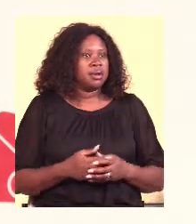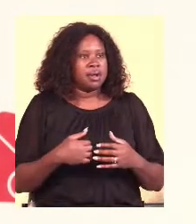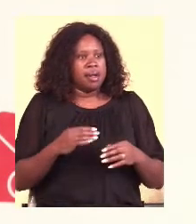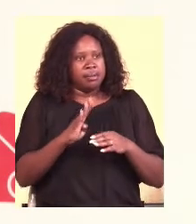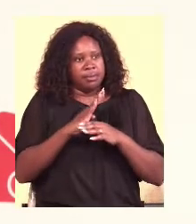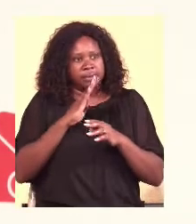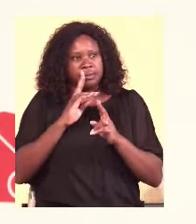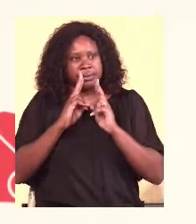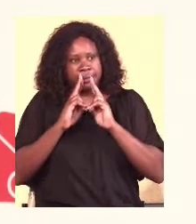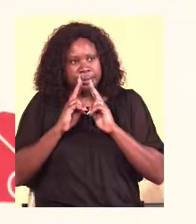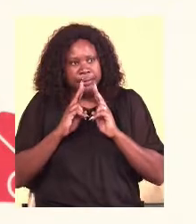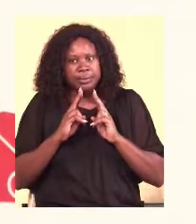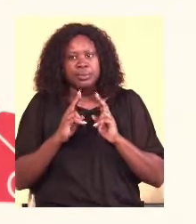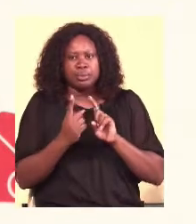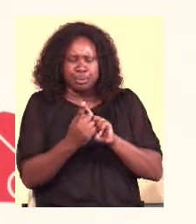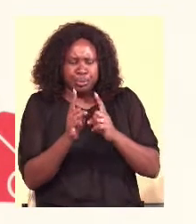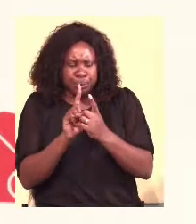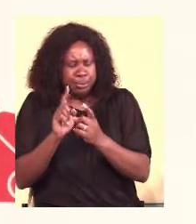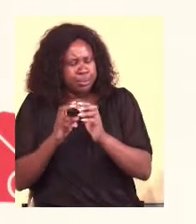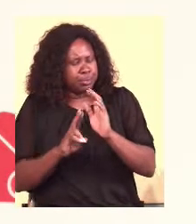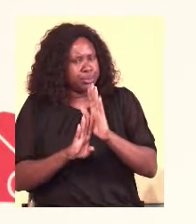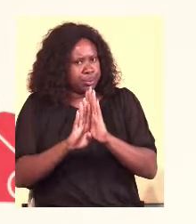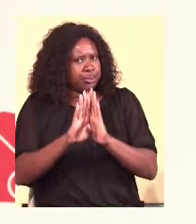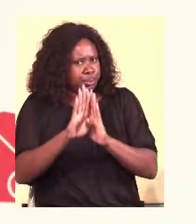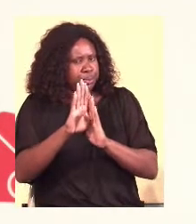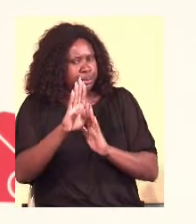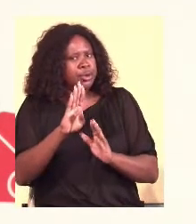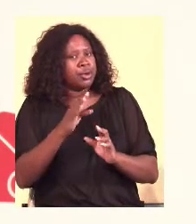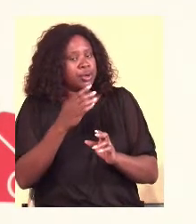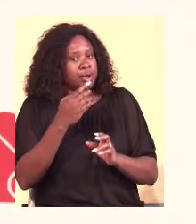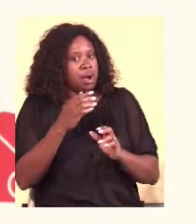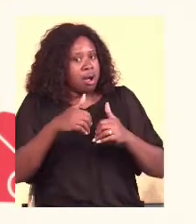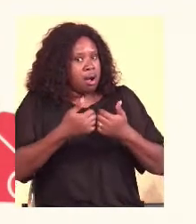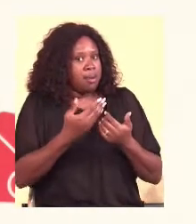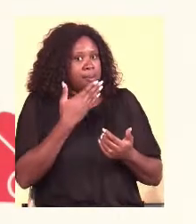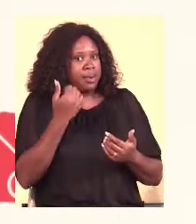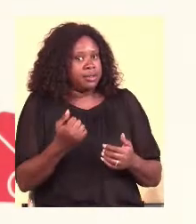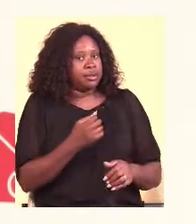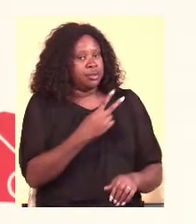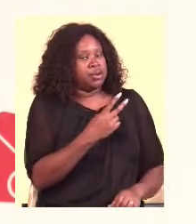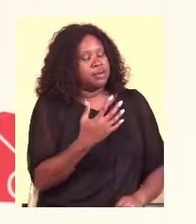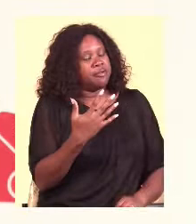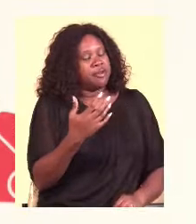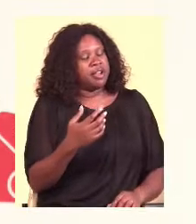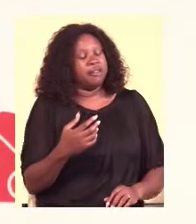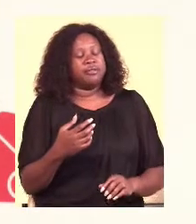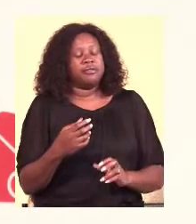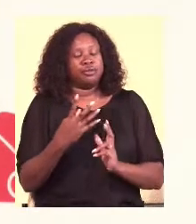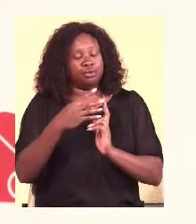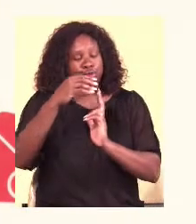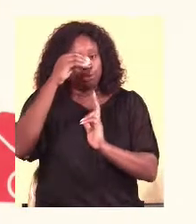consultations are at an advanced stage to see how best the 25%